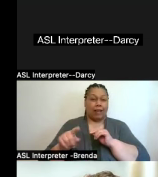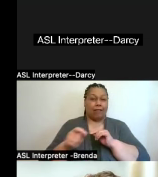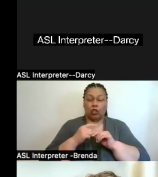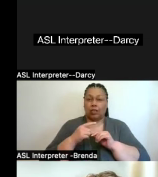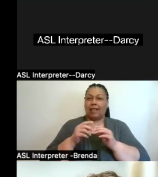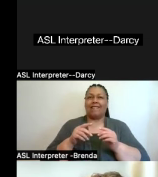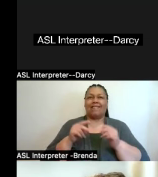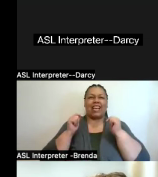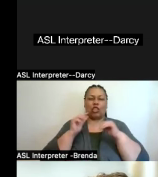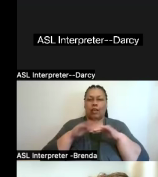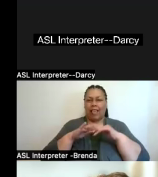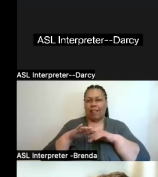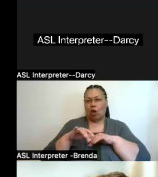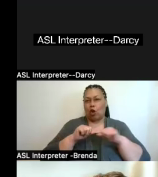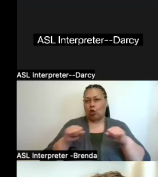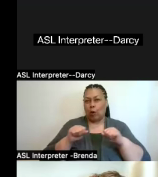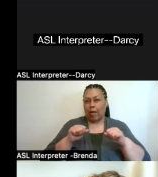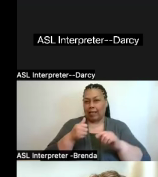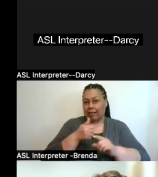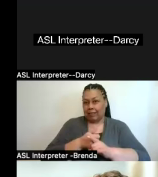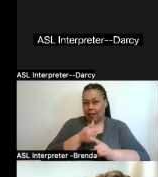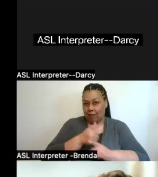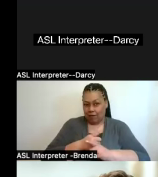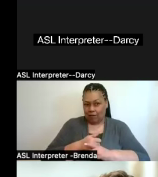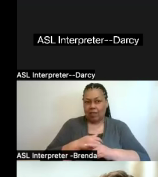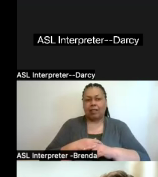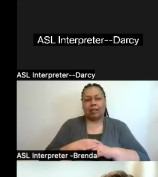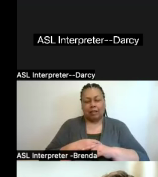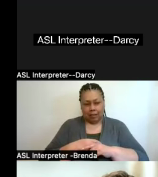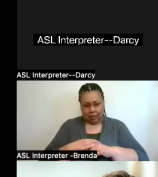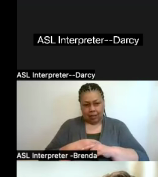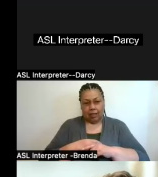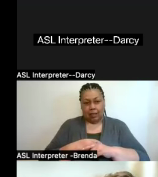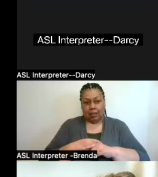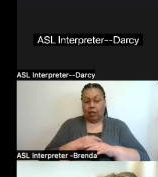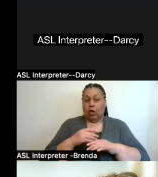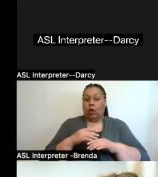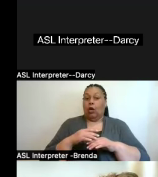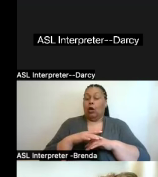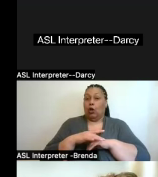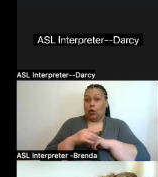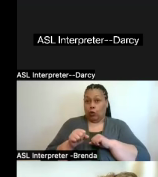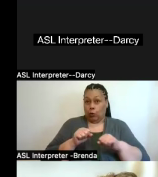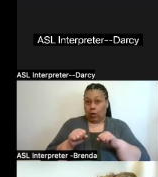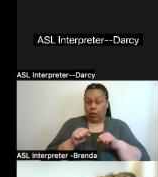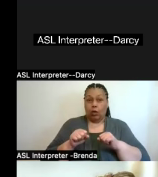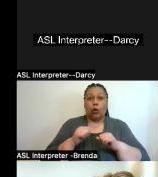waves, particularly the S wave, which is the most damaging. And earthquake early warning alerts